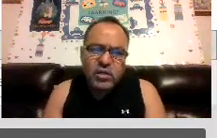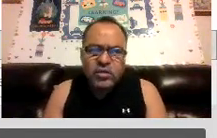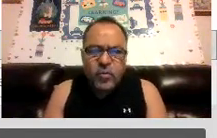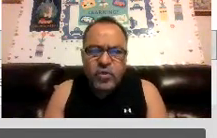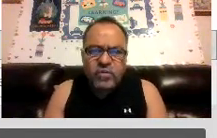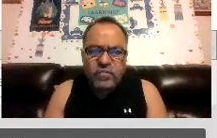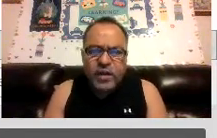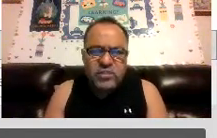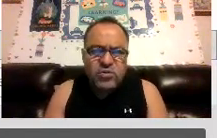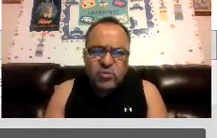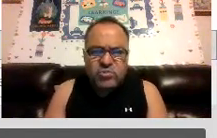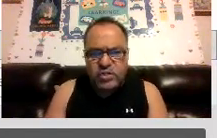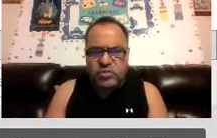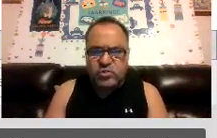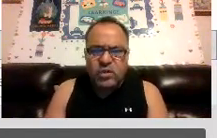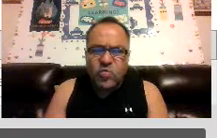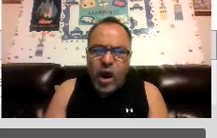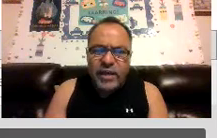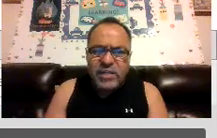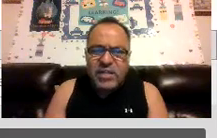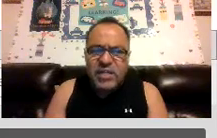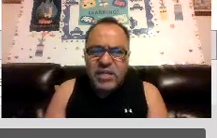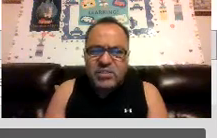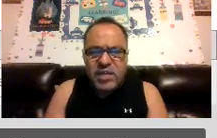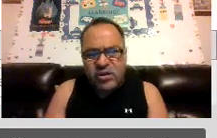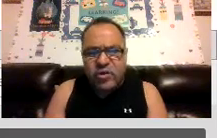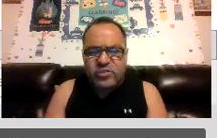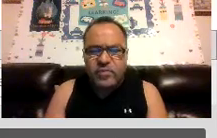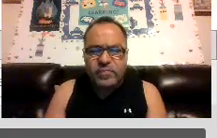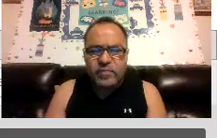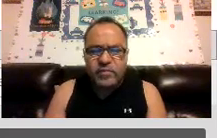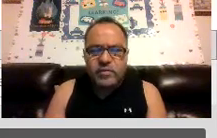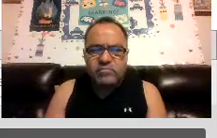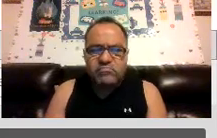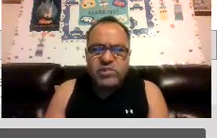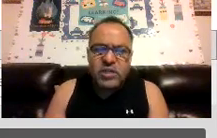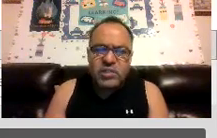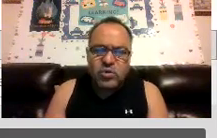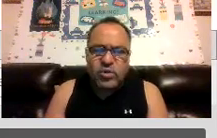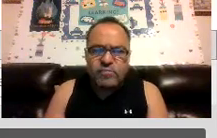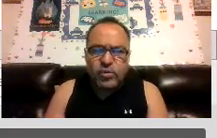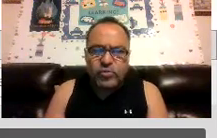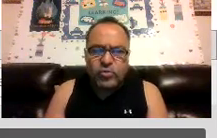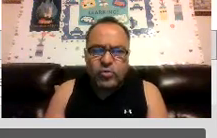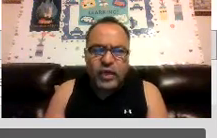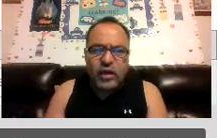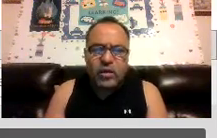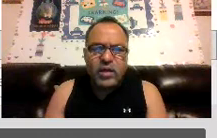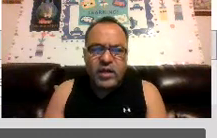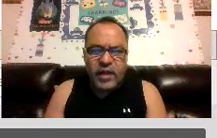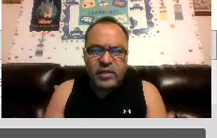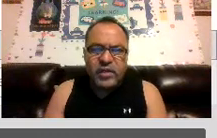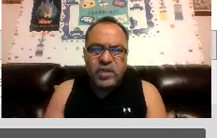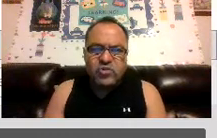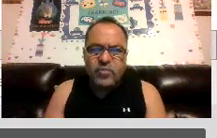she? Her brother could find his own treasures. Why did he need to take hers? Mrs. Yates told them both to hold out